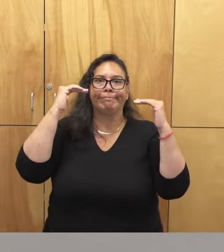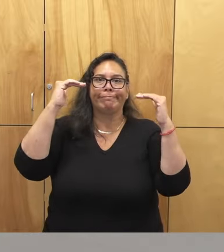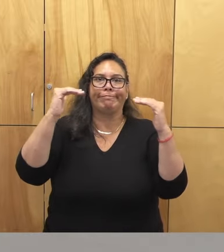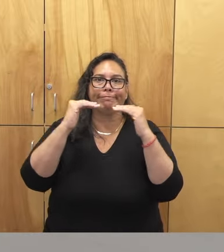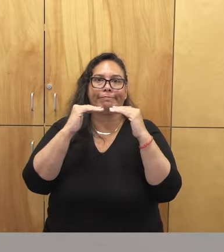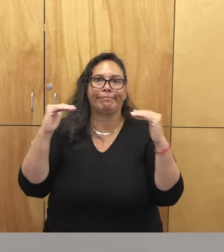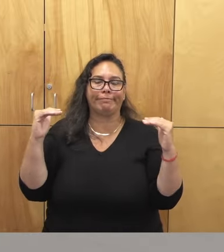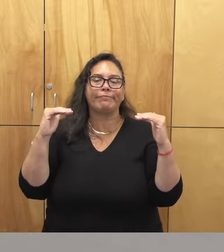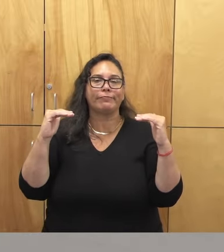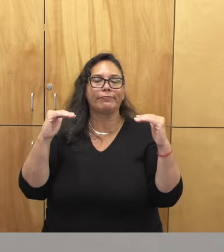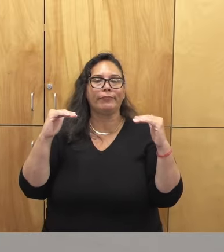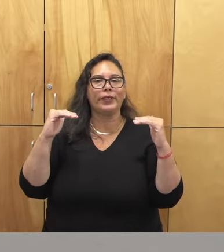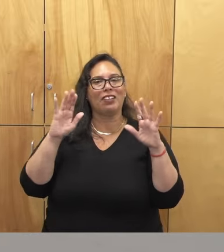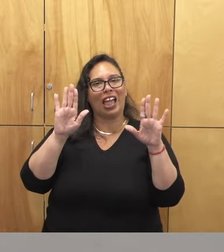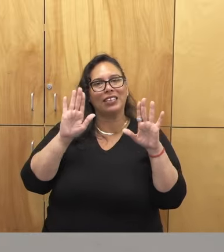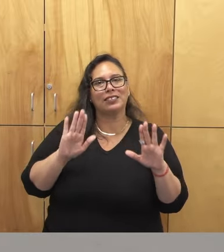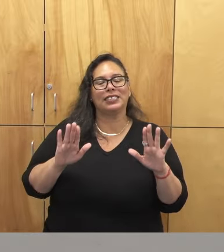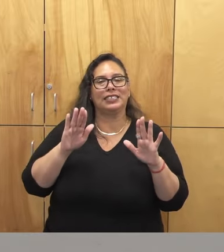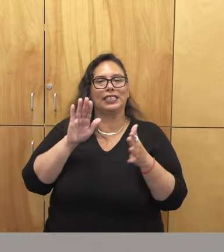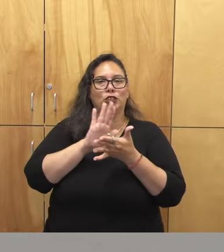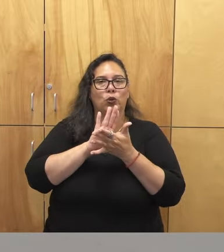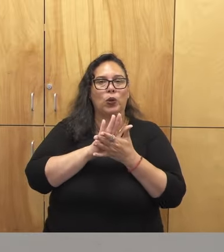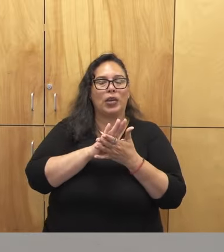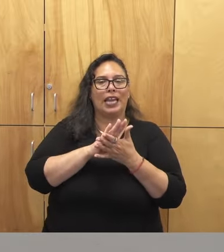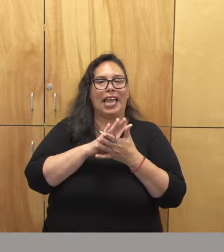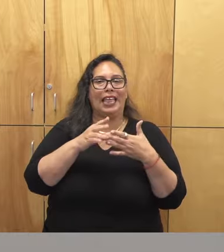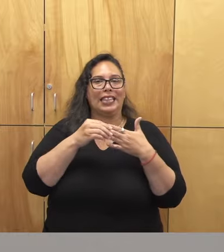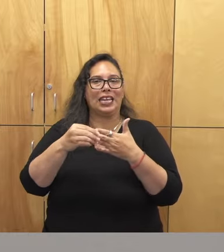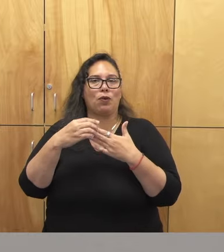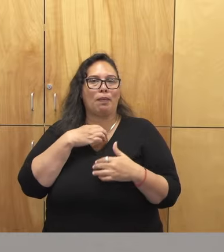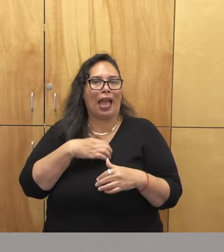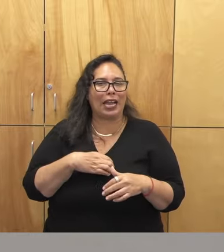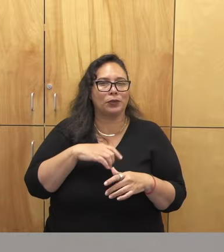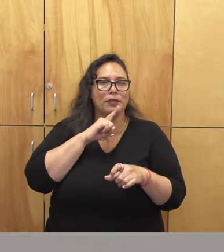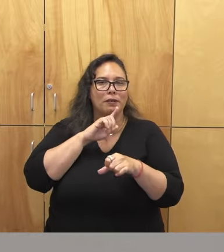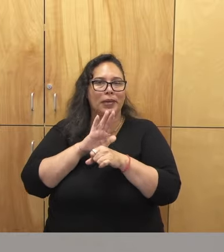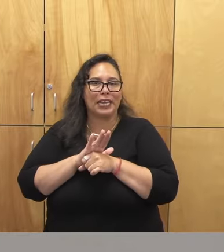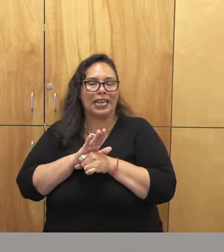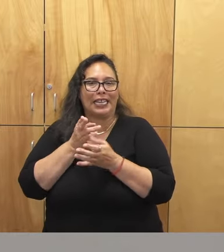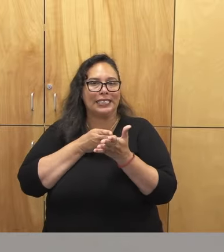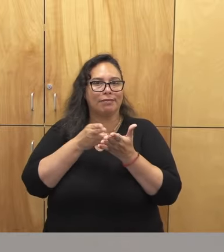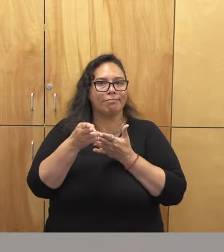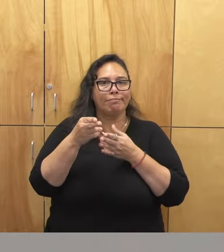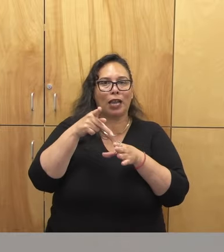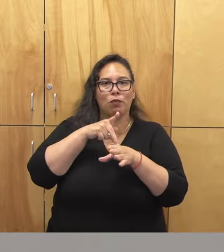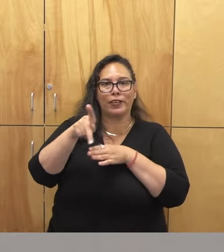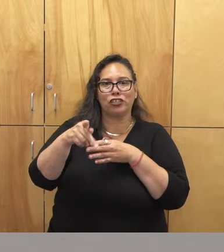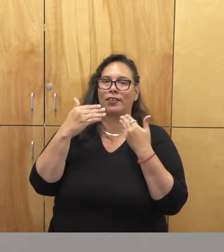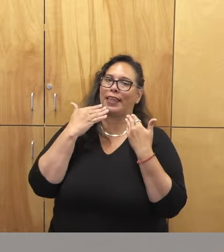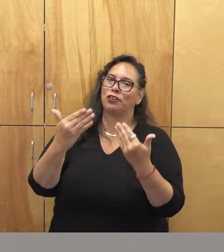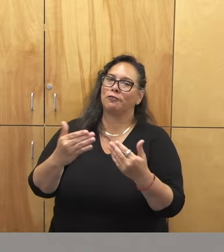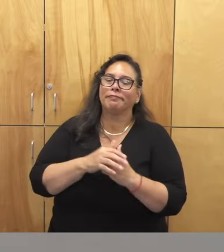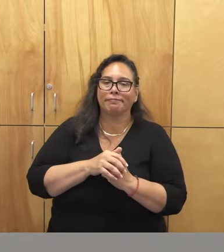school and for leading with passion, with commitment, with integrity, and professionalism. Thank